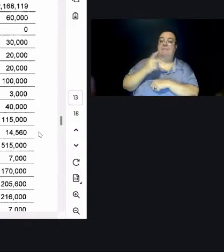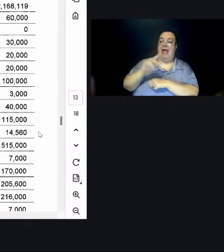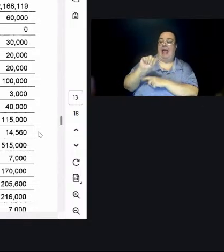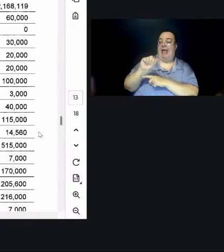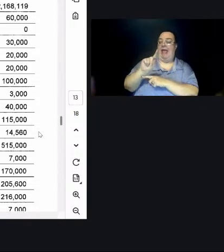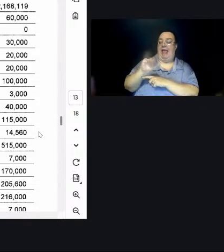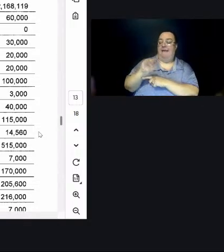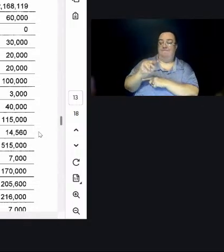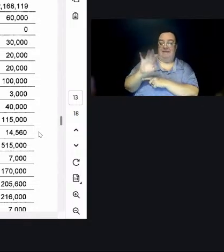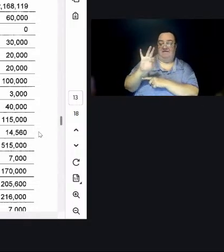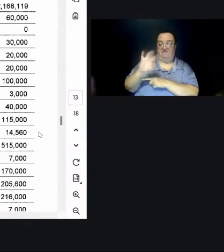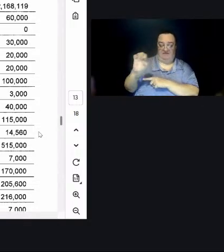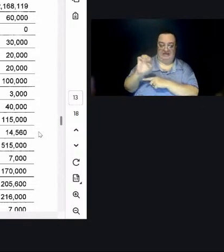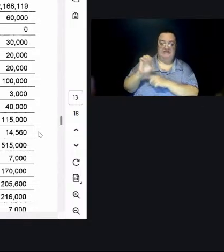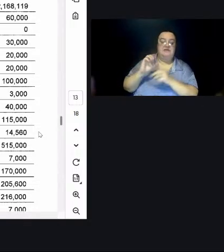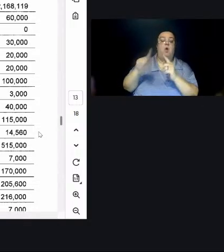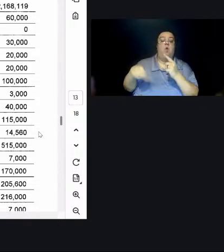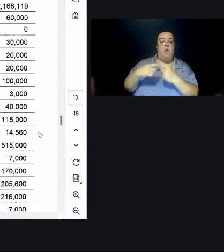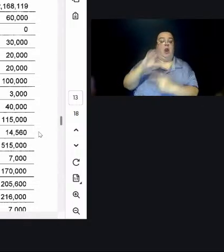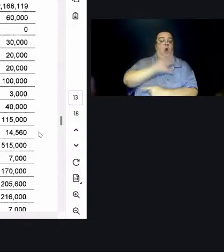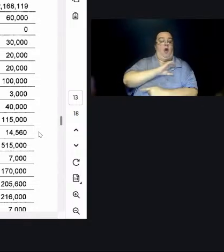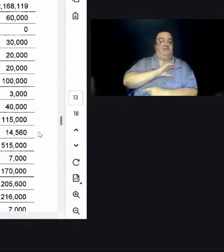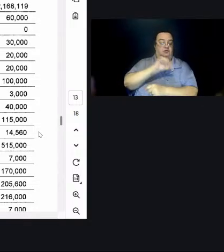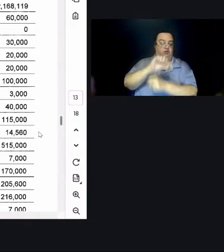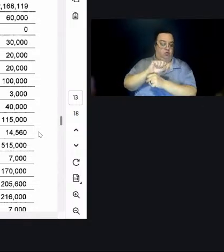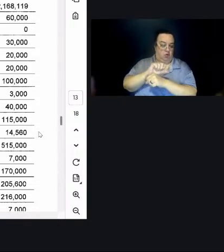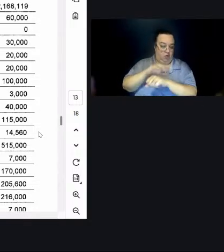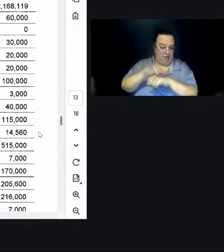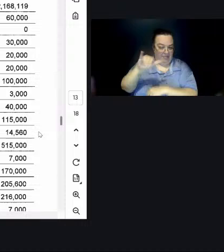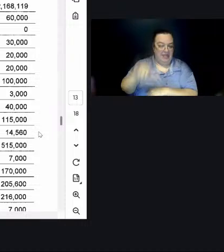officers work that employment. Keeping in mind that